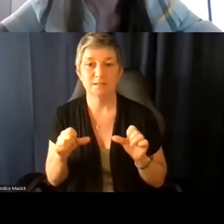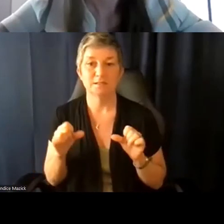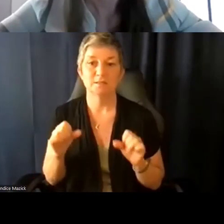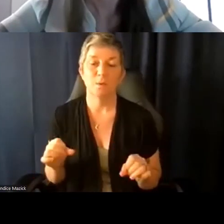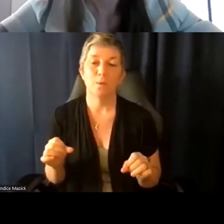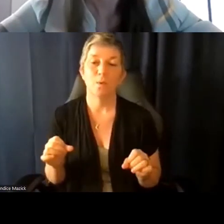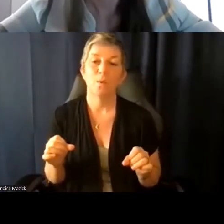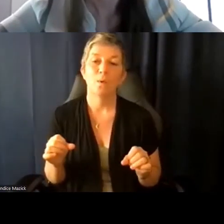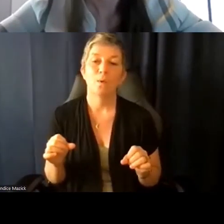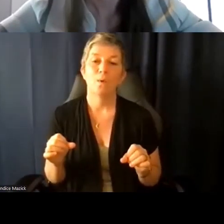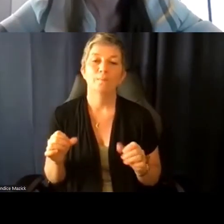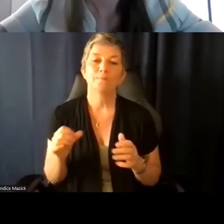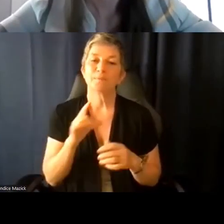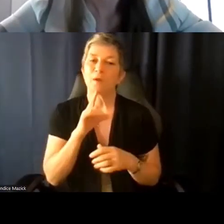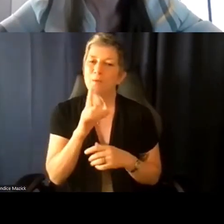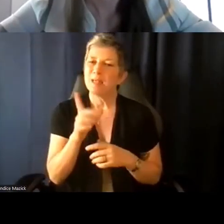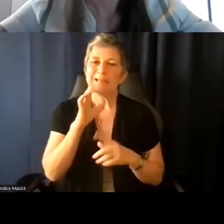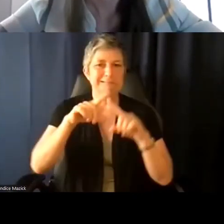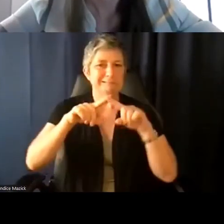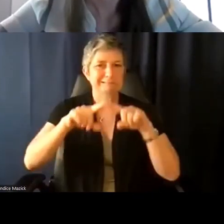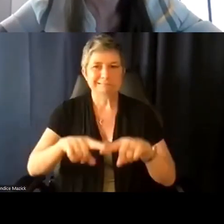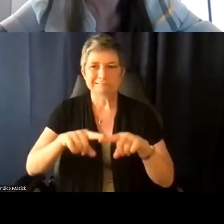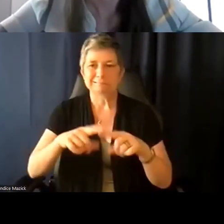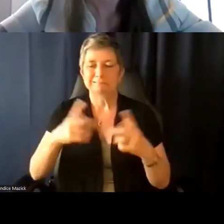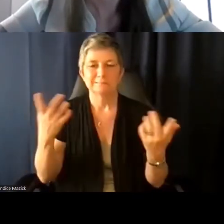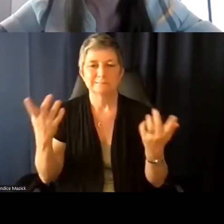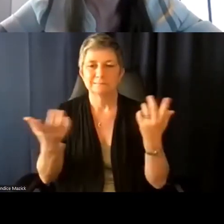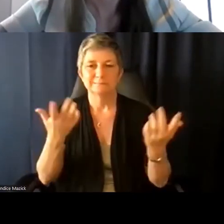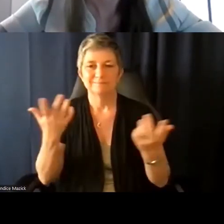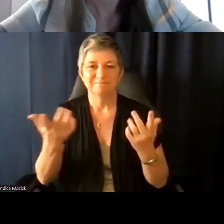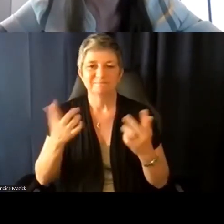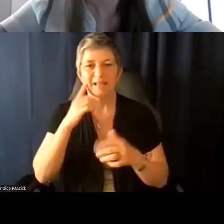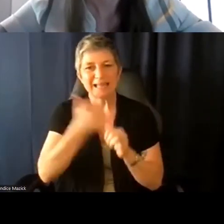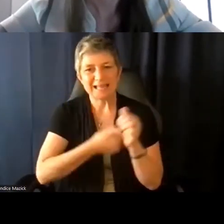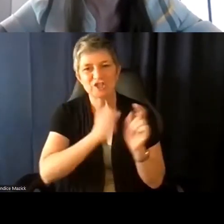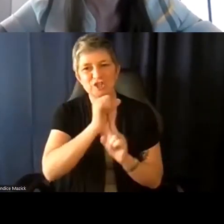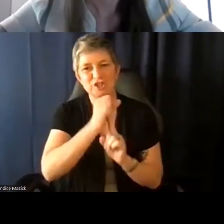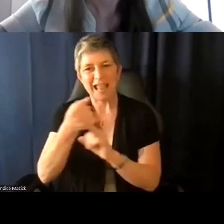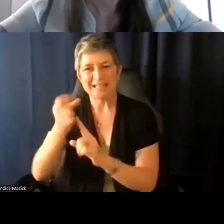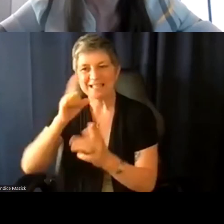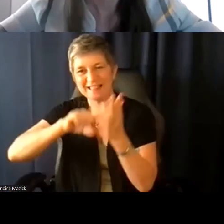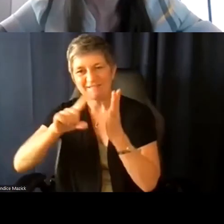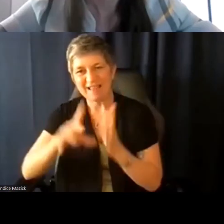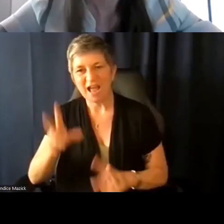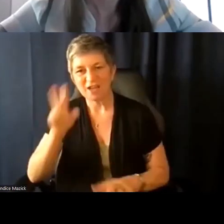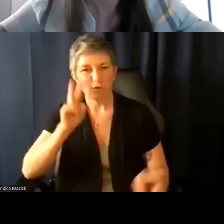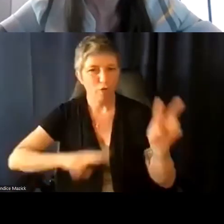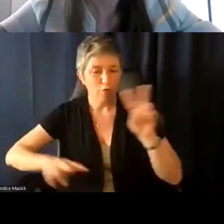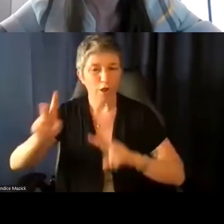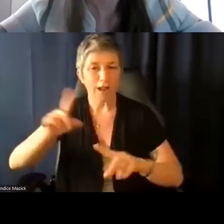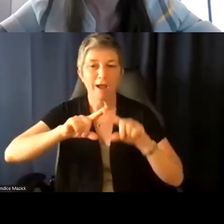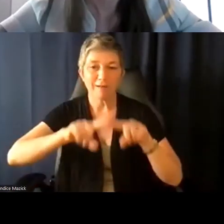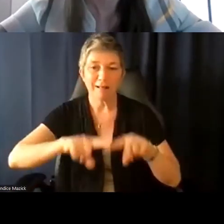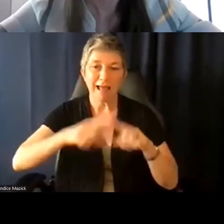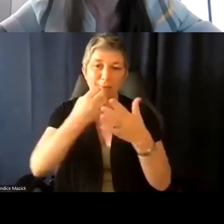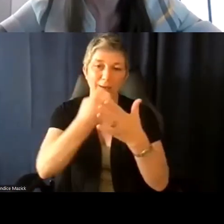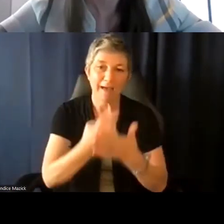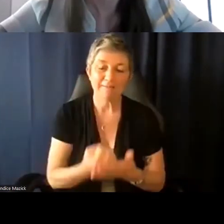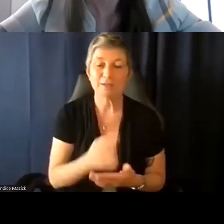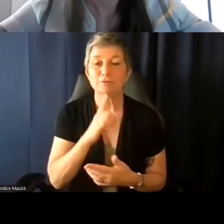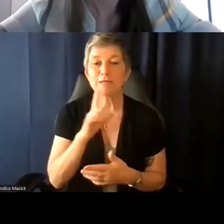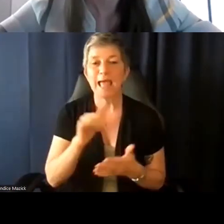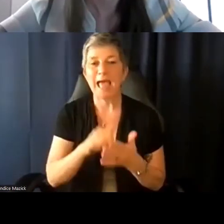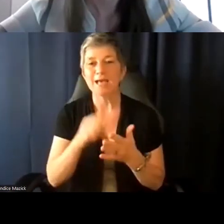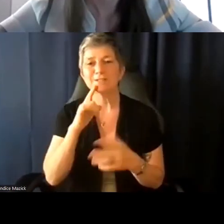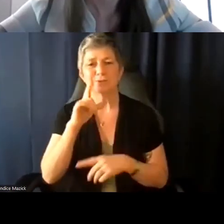I think it's just really going to be dependent on each case. The investigator has to look at reliable evidence, has to really question